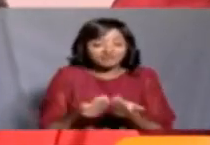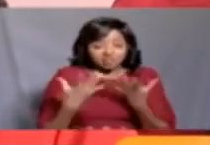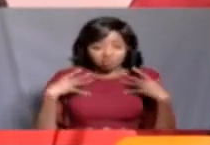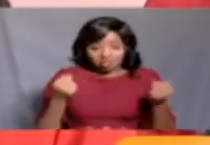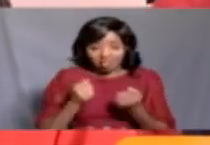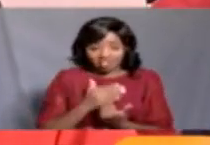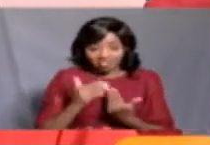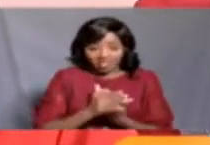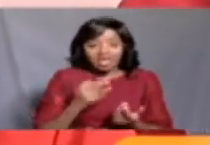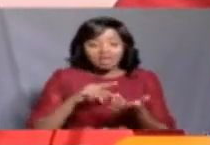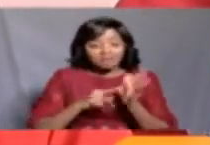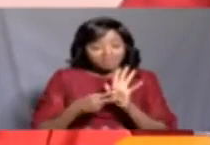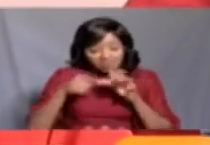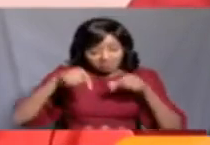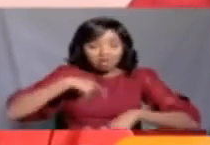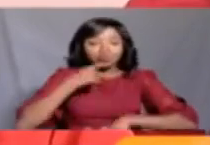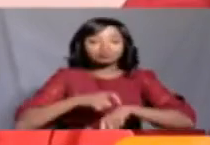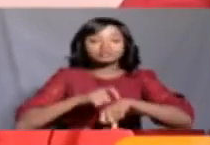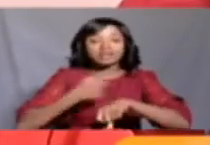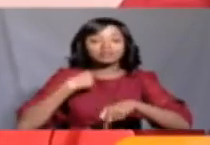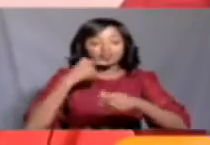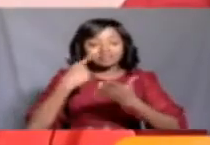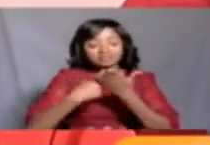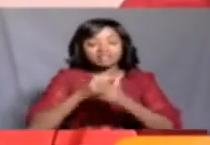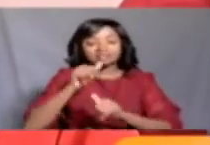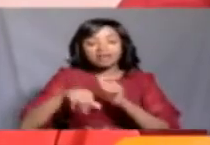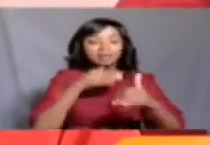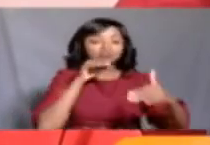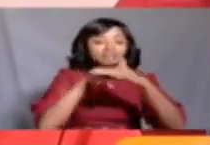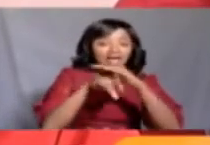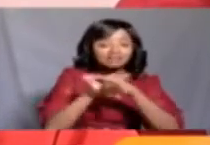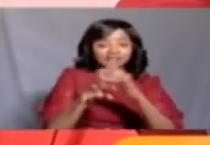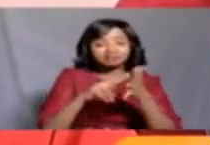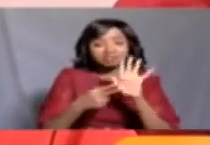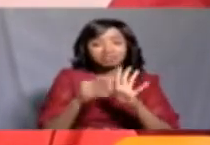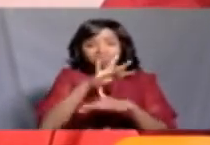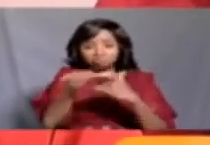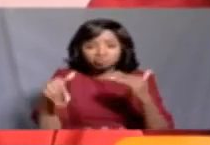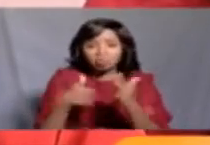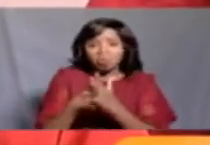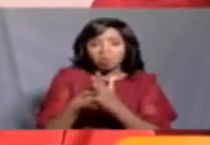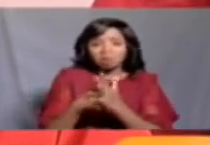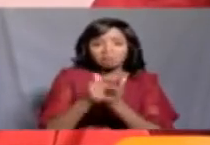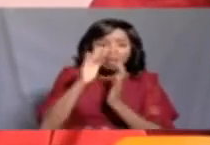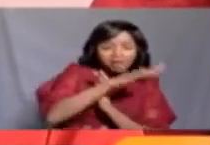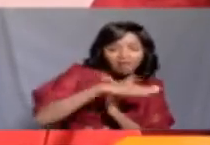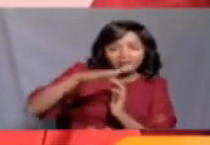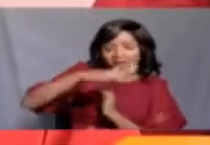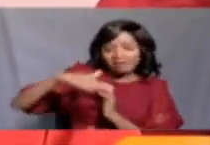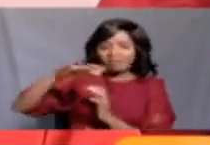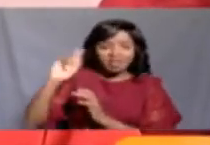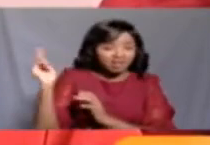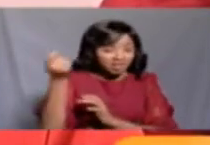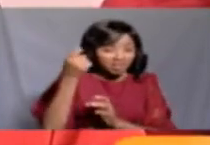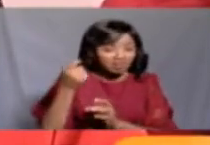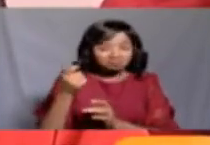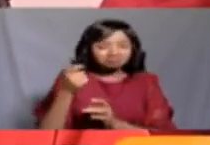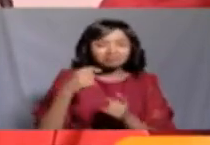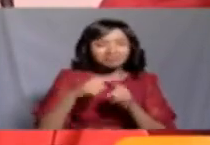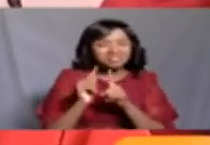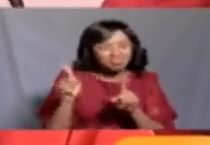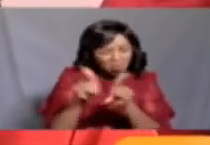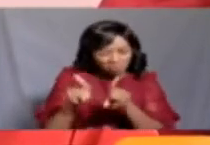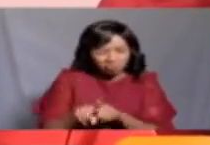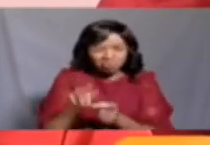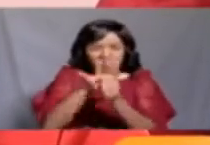this time that we need to really think about access, not just to every region of Kenya, but also to marginalized groups. Right. I work a lot with groups